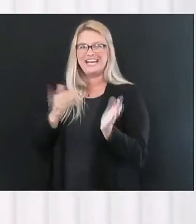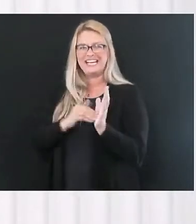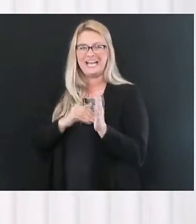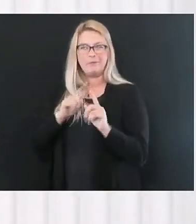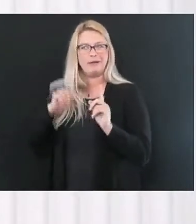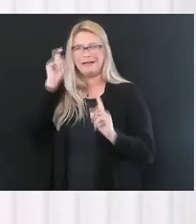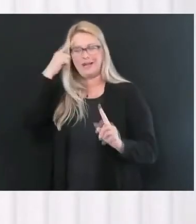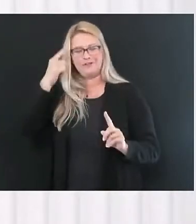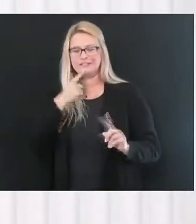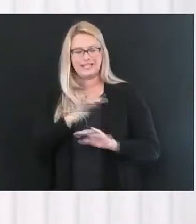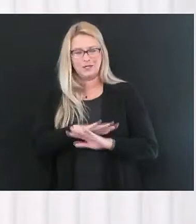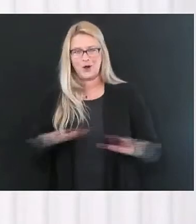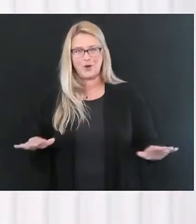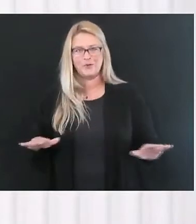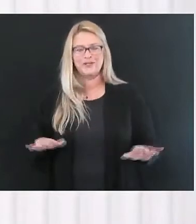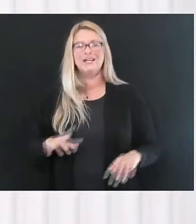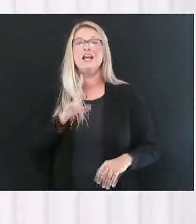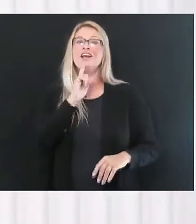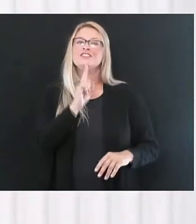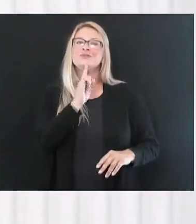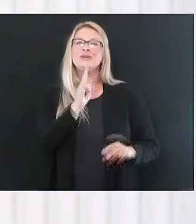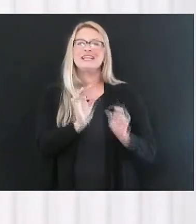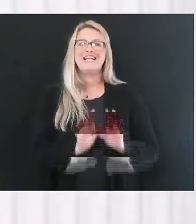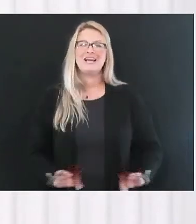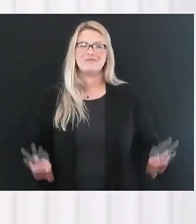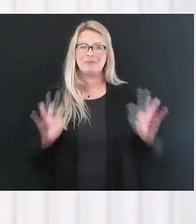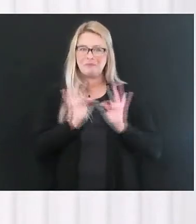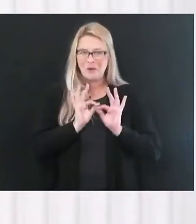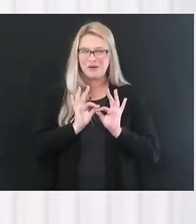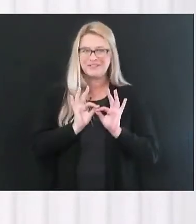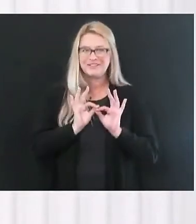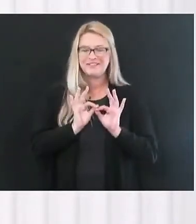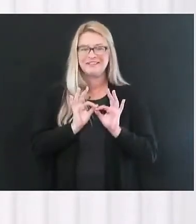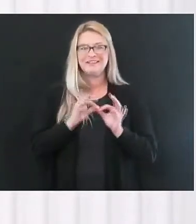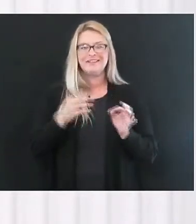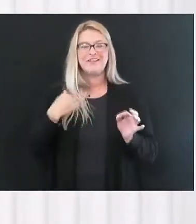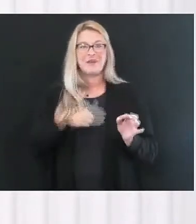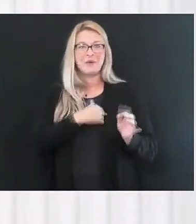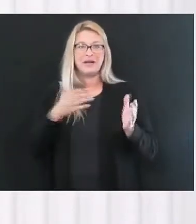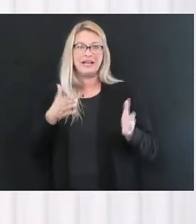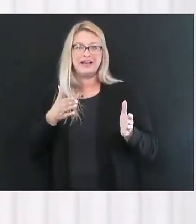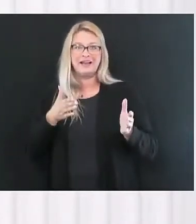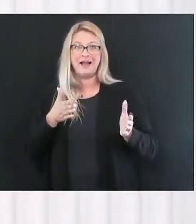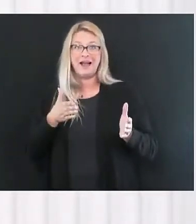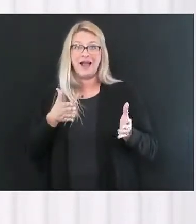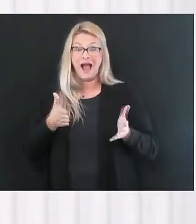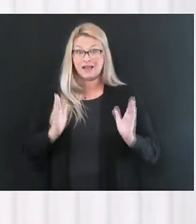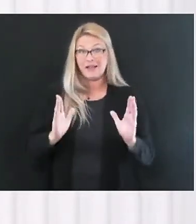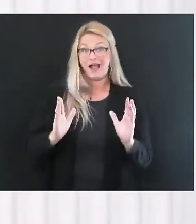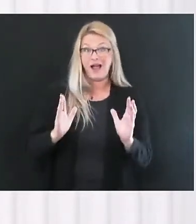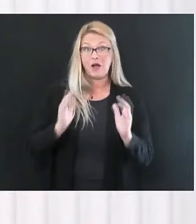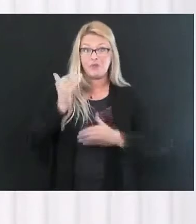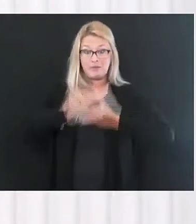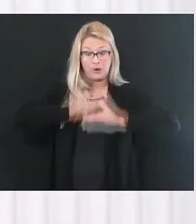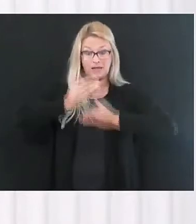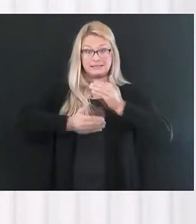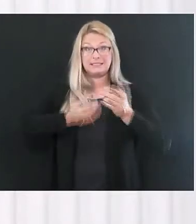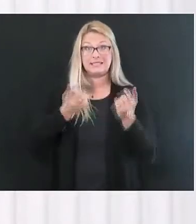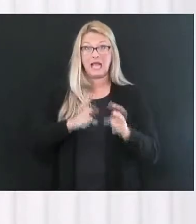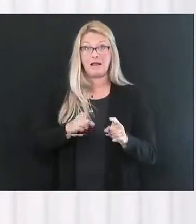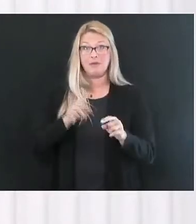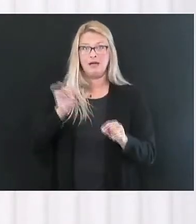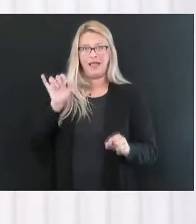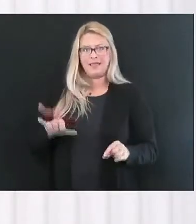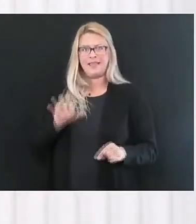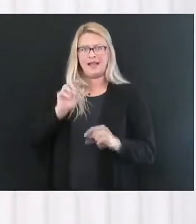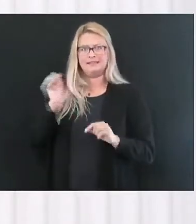is actually really, really important that we do allow that process to happen the way it's done. We get that map on